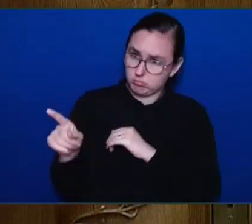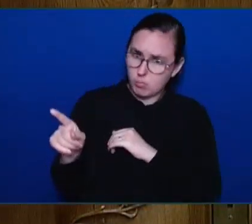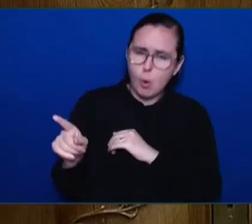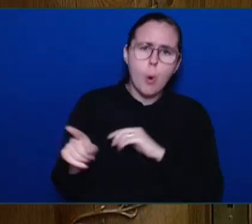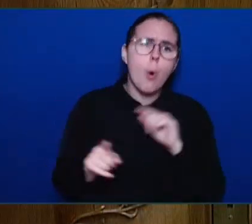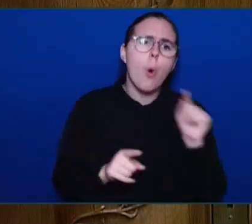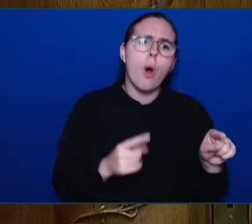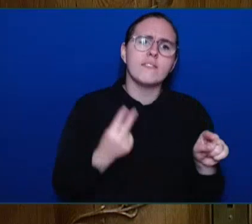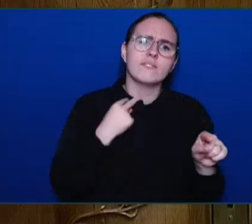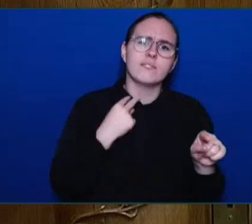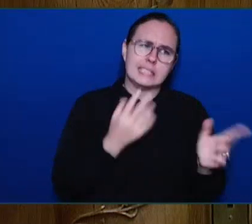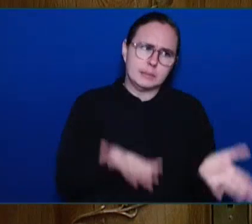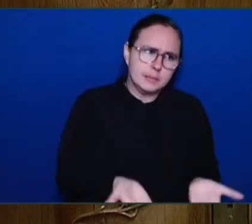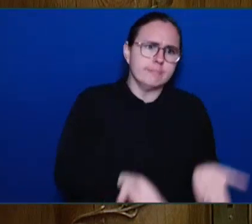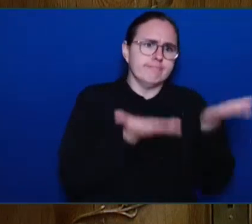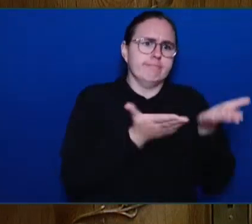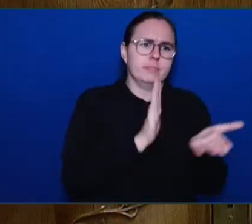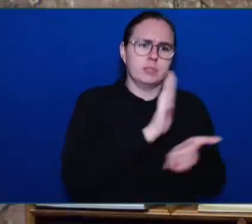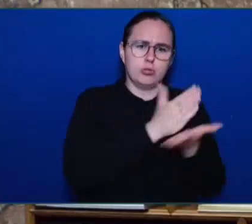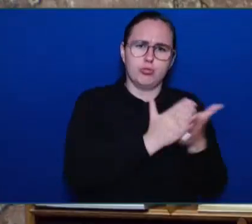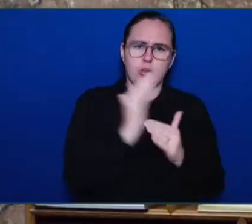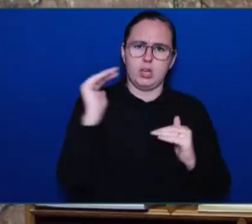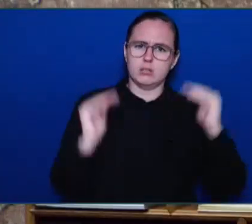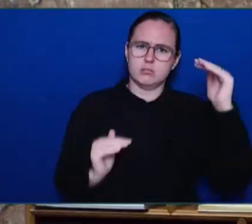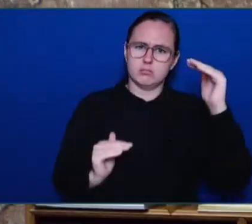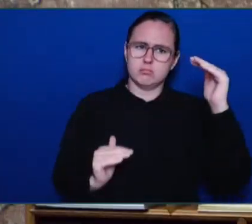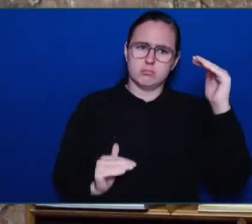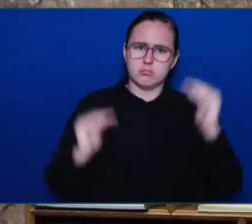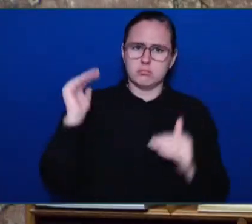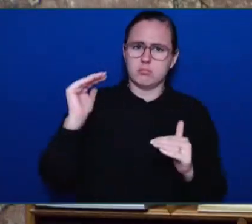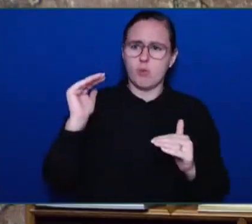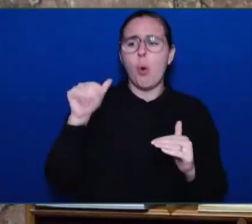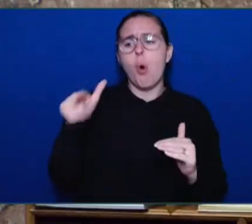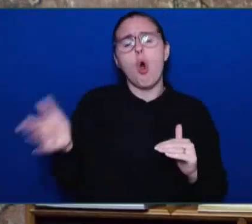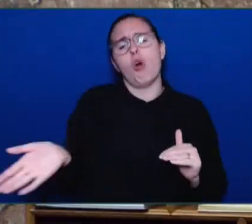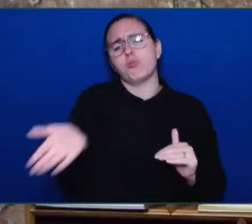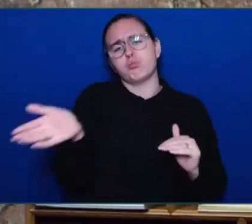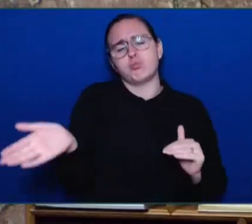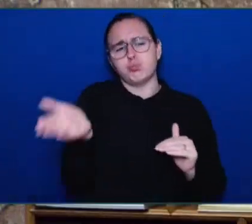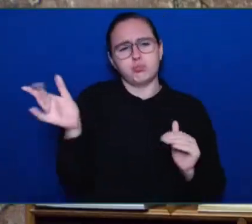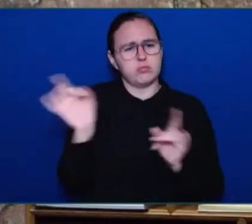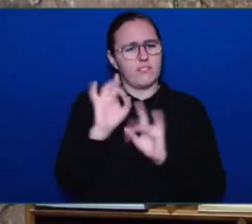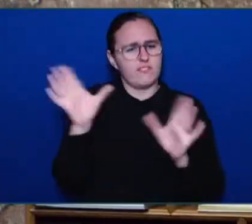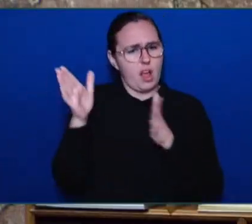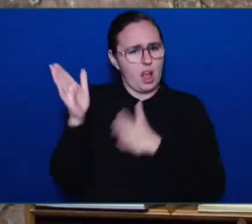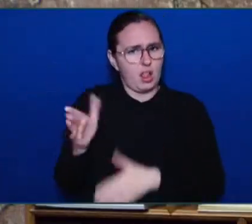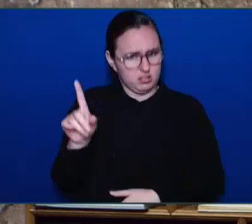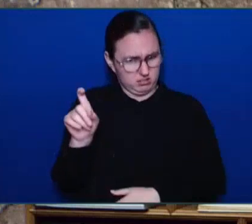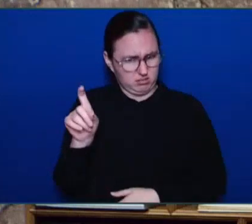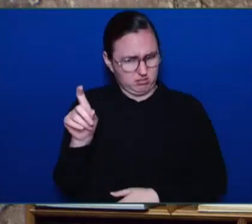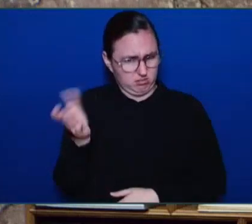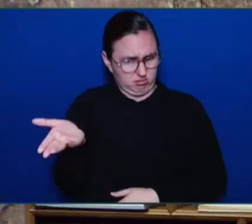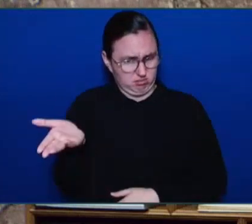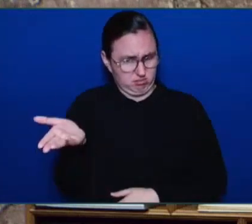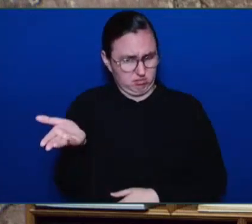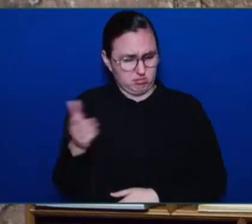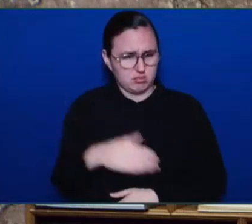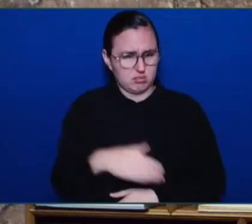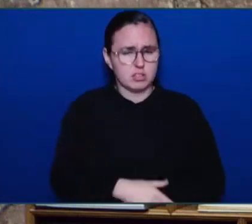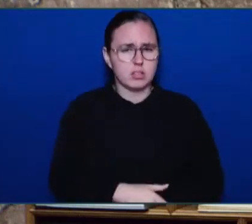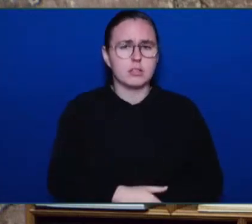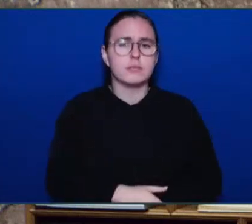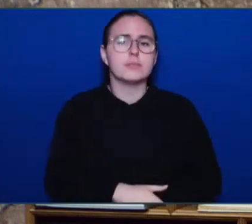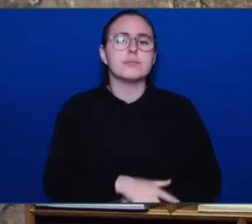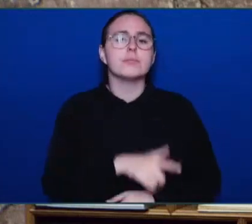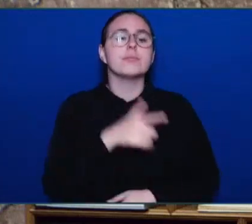Minister of Public Safety. Thank you, Honourable Speaker. And again, I thank the member for the question, and I want to assure the member that we take the rights of